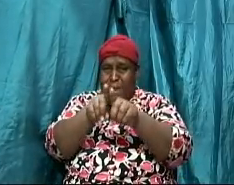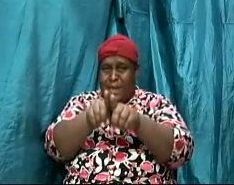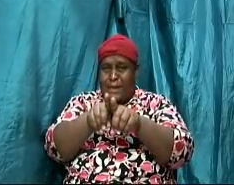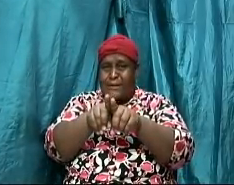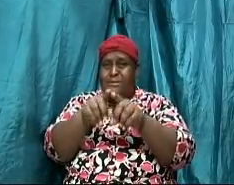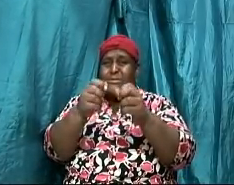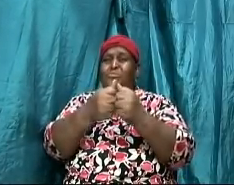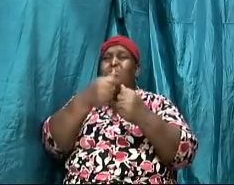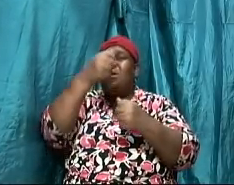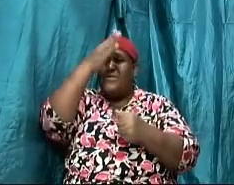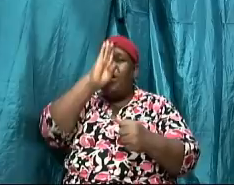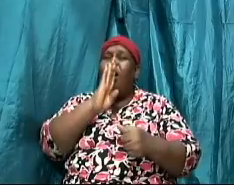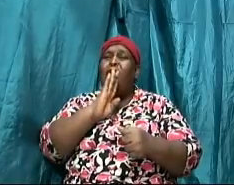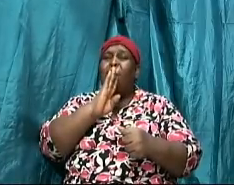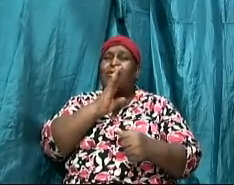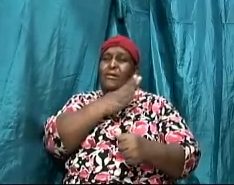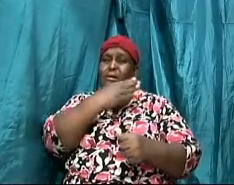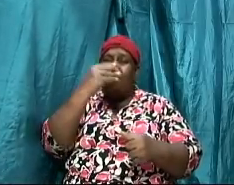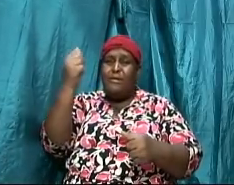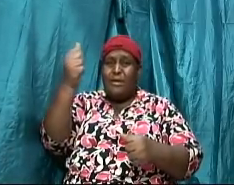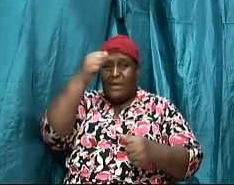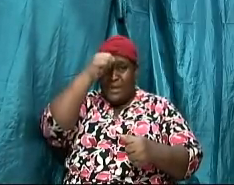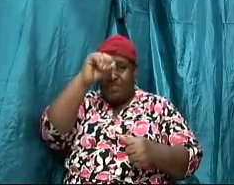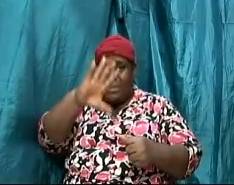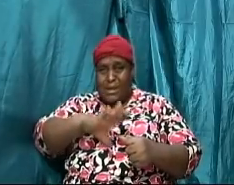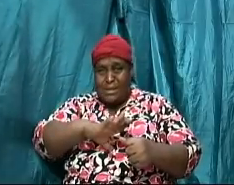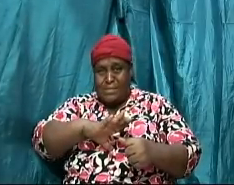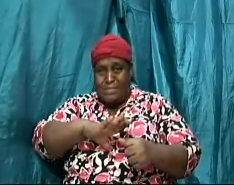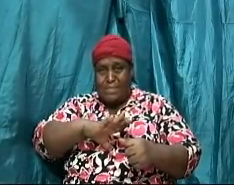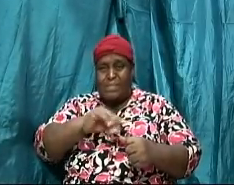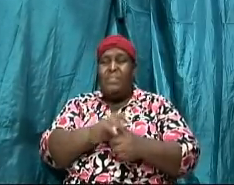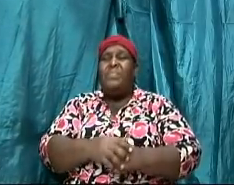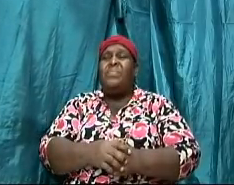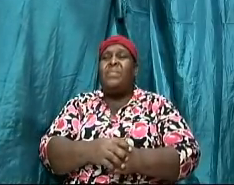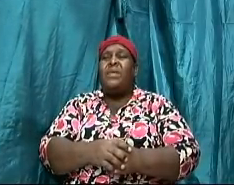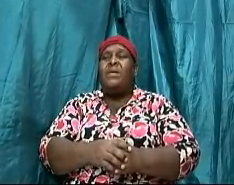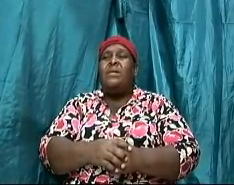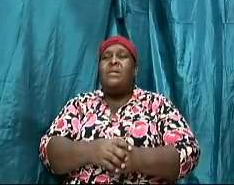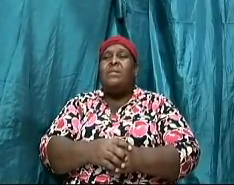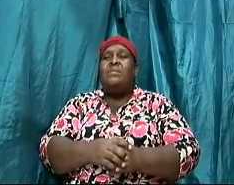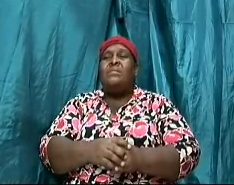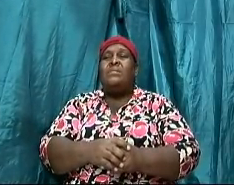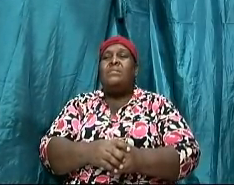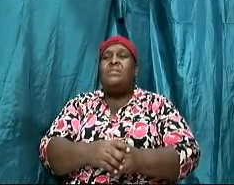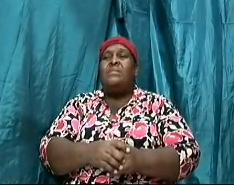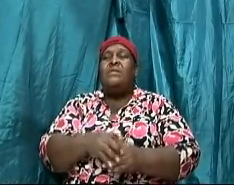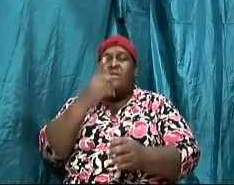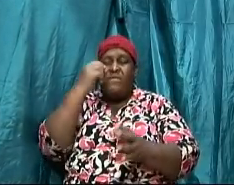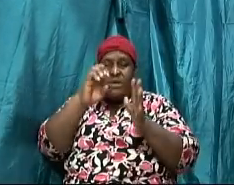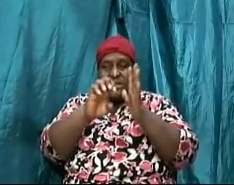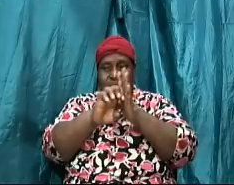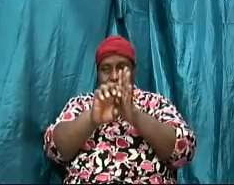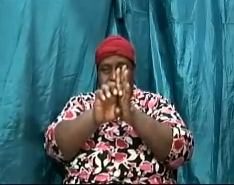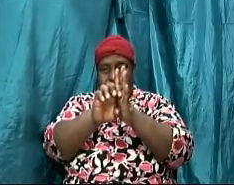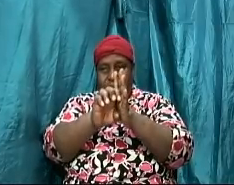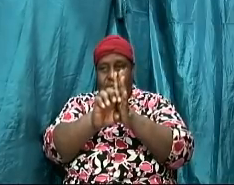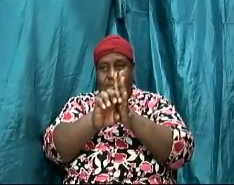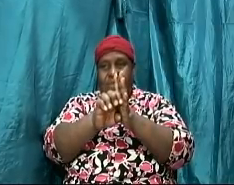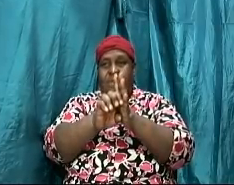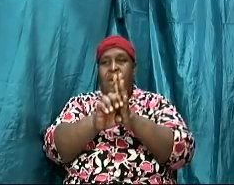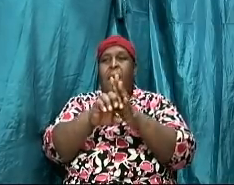even though all Scripture is given by inspiration of God, applies necessarily to you. For example, it would